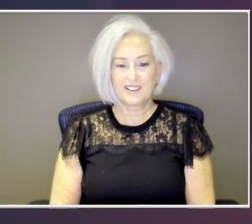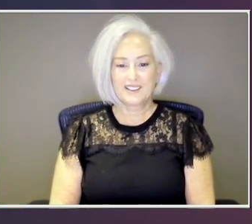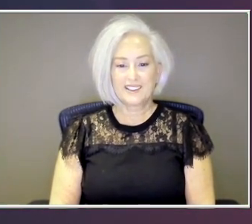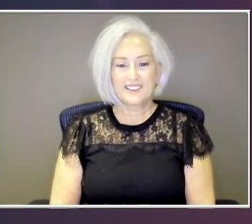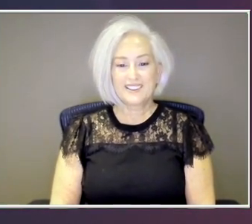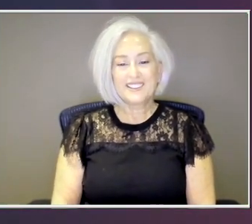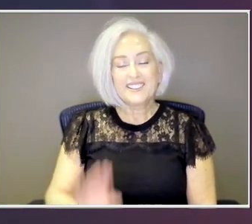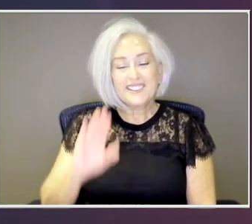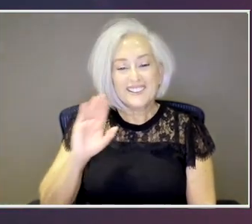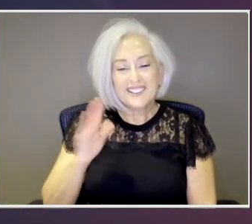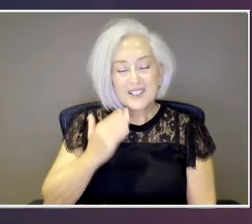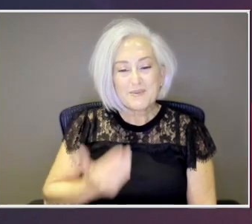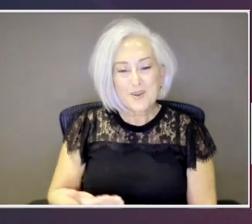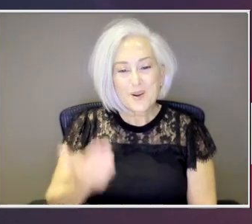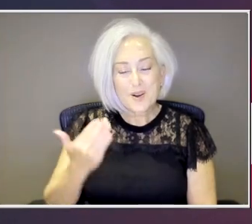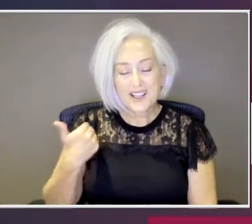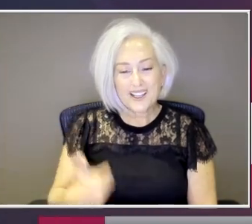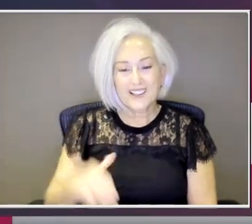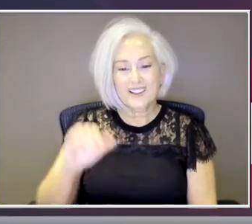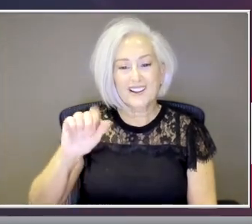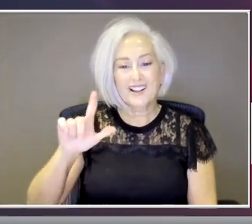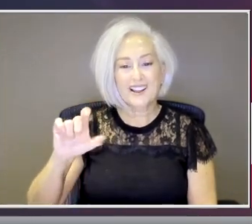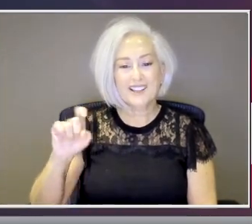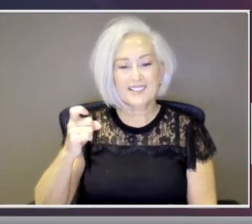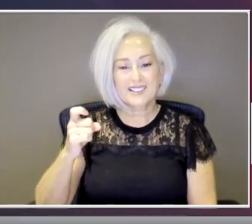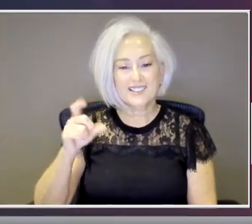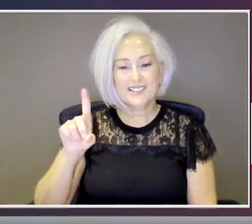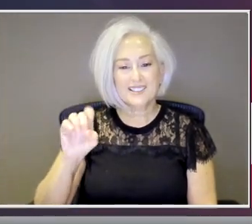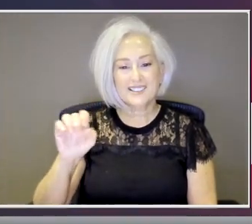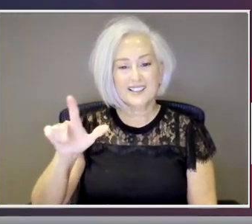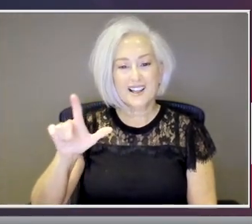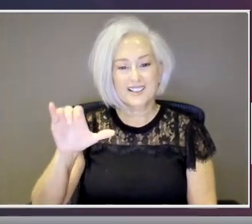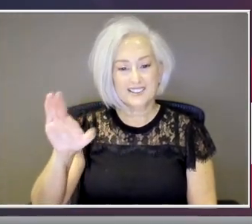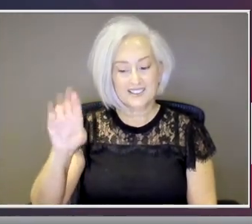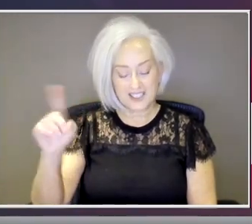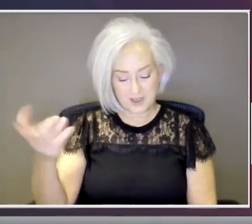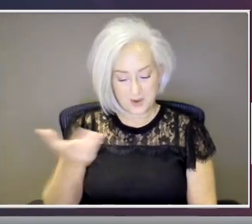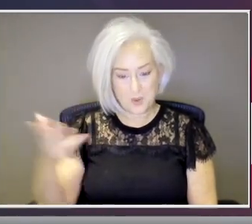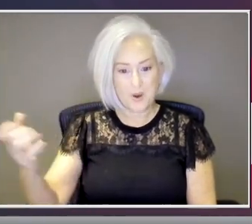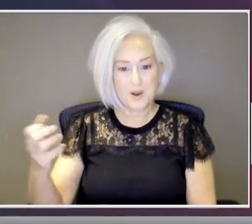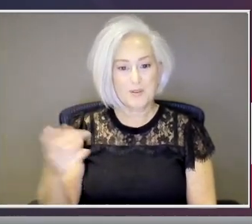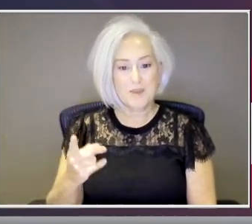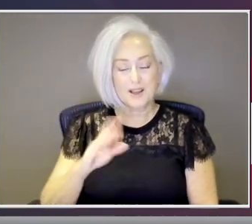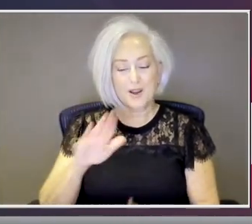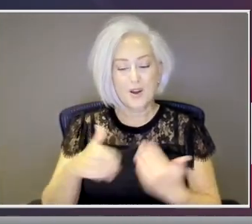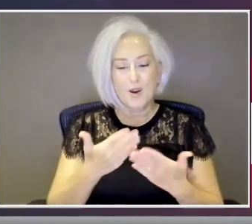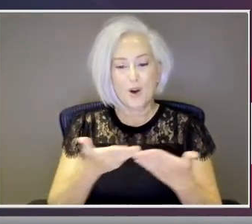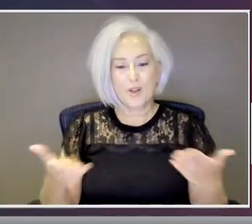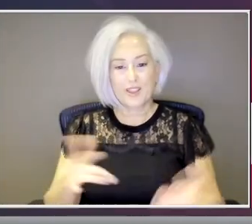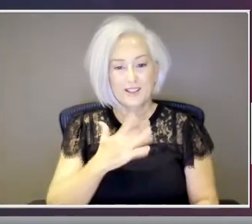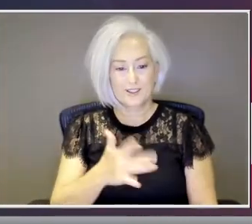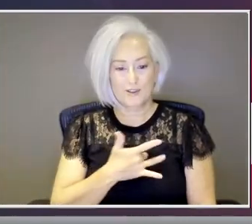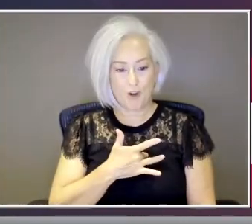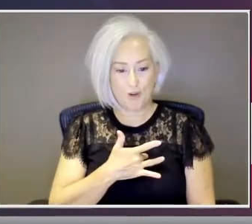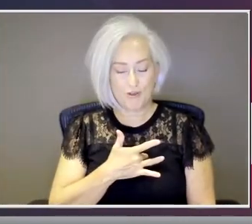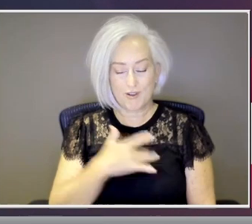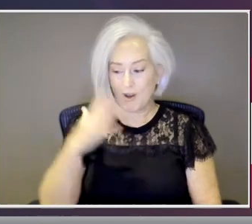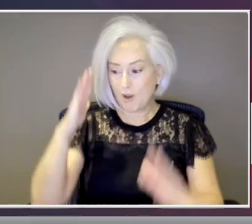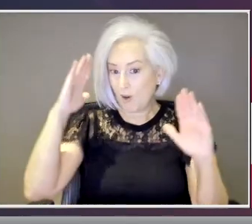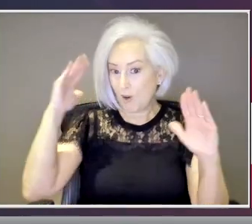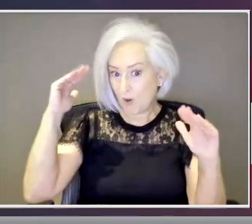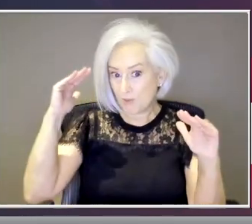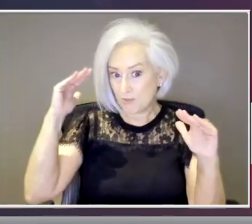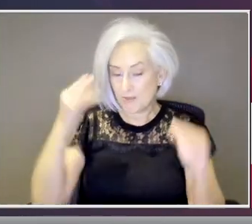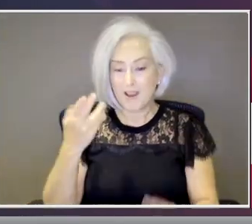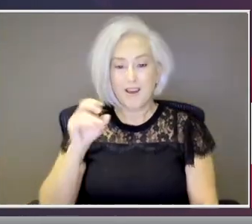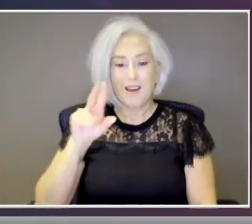Good morning, I'm Alexis Del Cid. Welcome back to All Things Heart. Hope. Haley Taylor found it right here at the University of Kansas